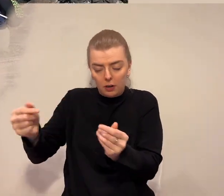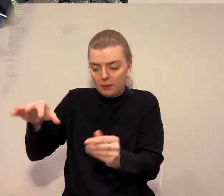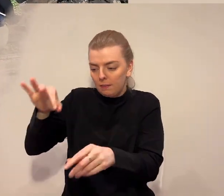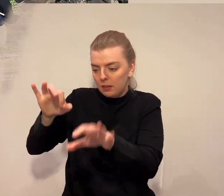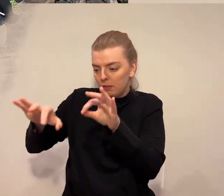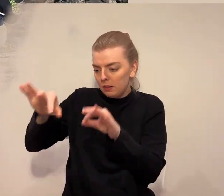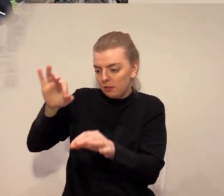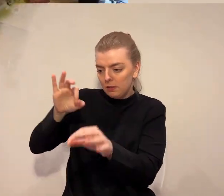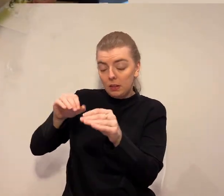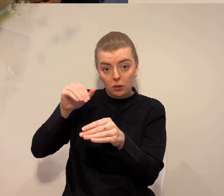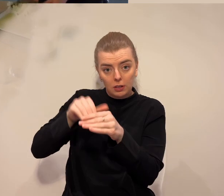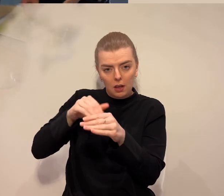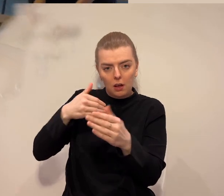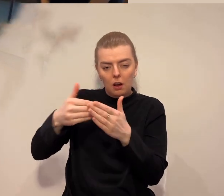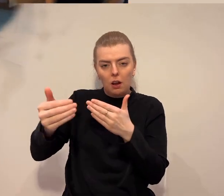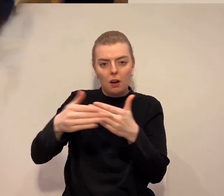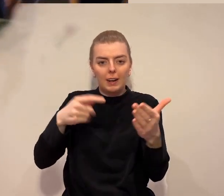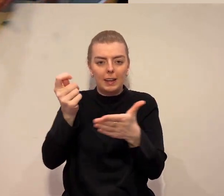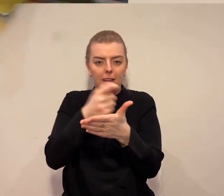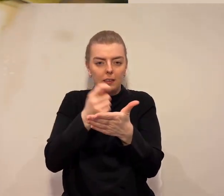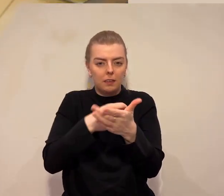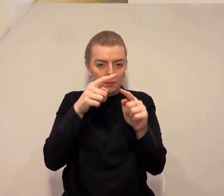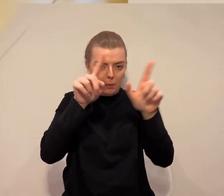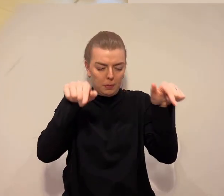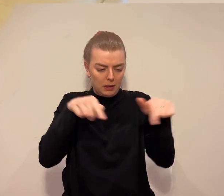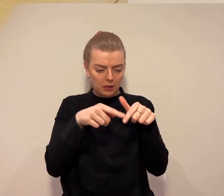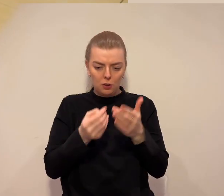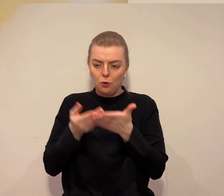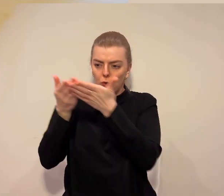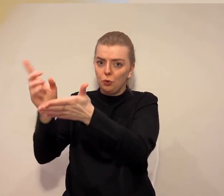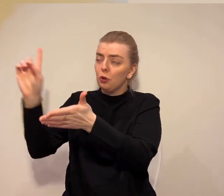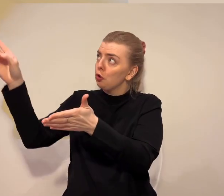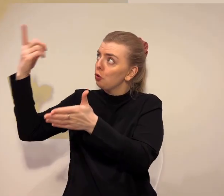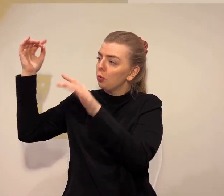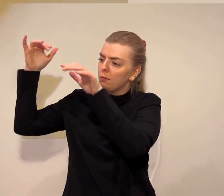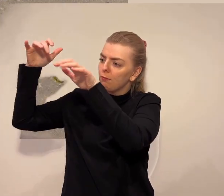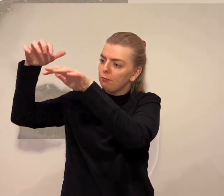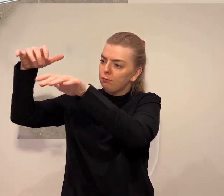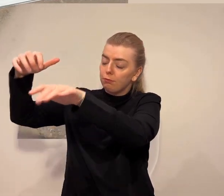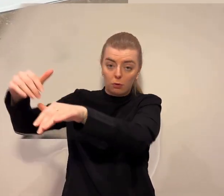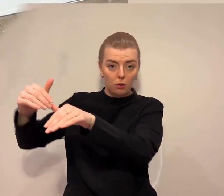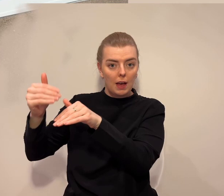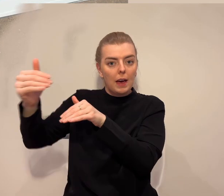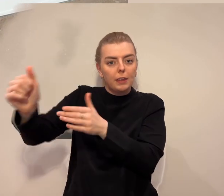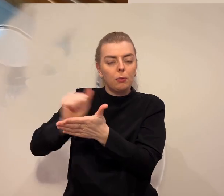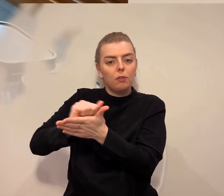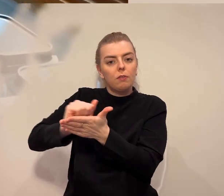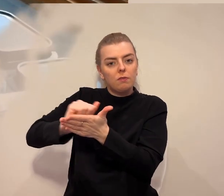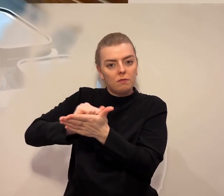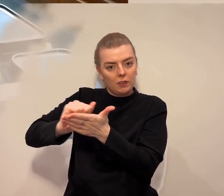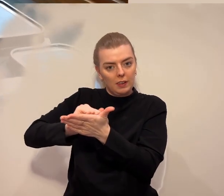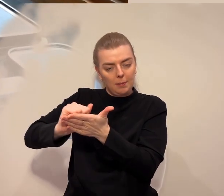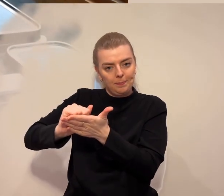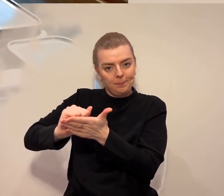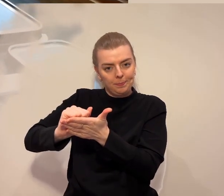we found on the beach. The young people made designs on their papers, exposed them to the sun and then we